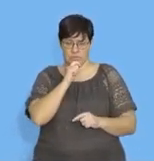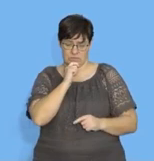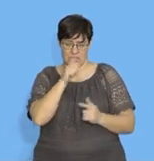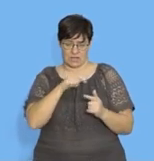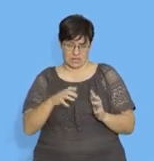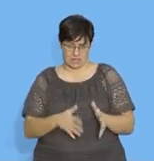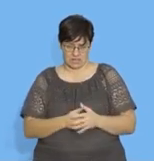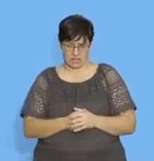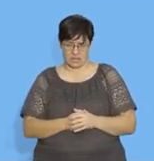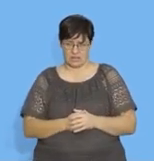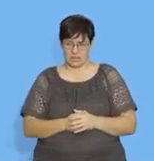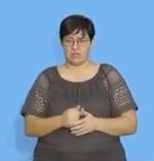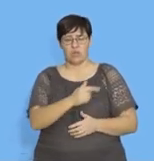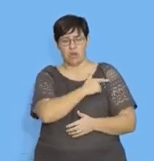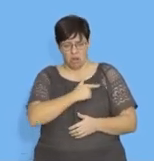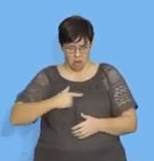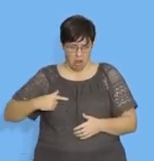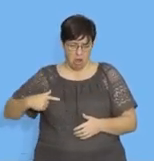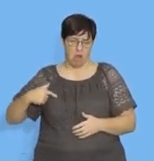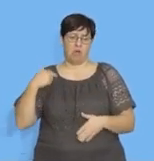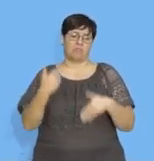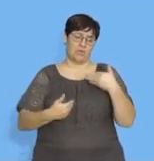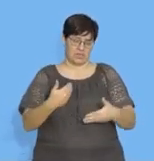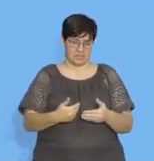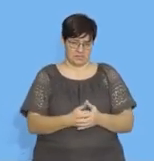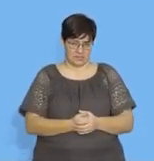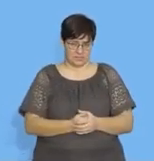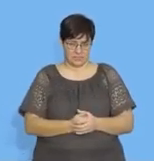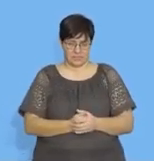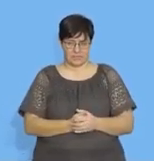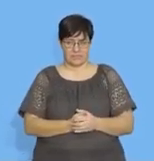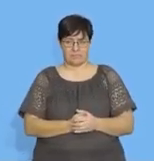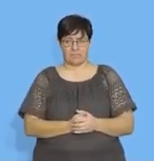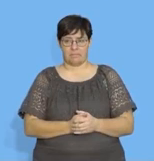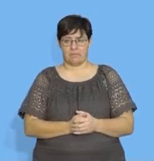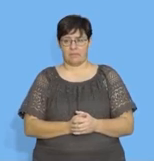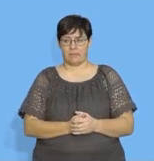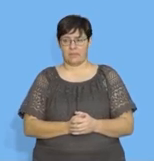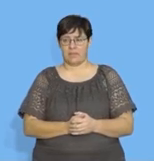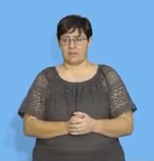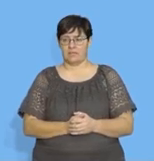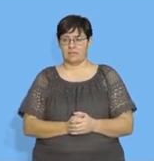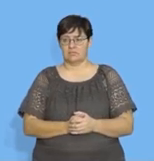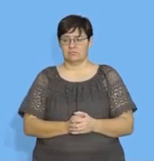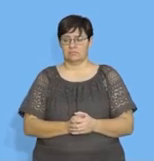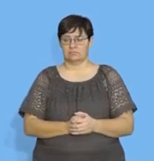without using a calculator. It's just a long and tedious calculation. Okay.